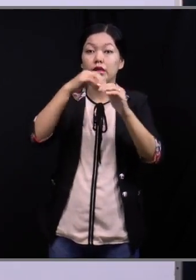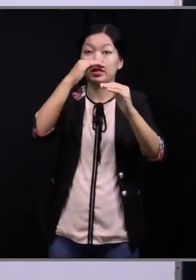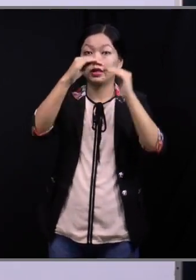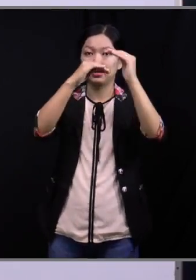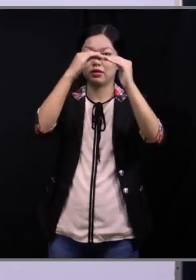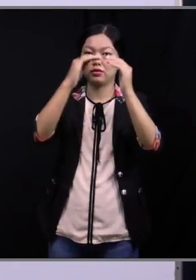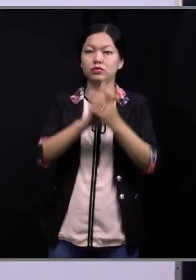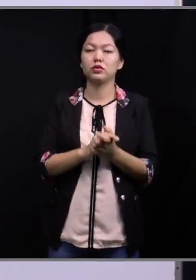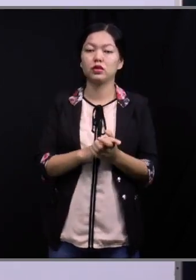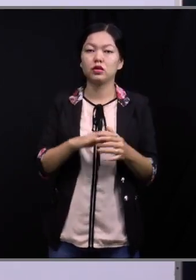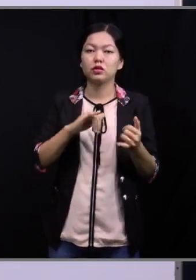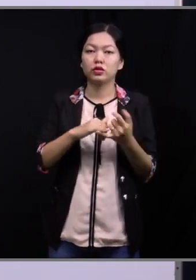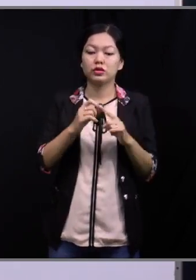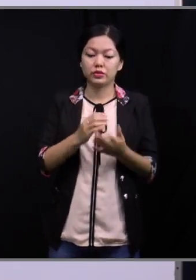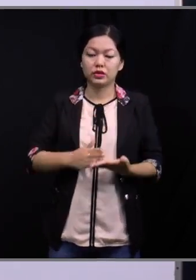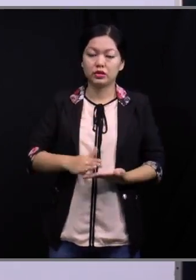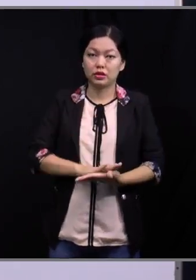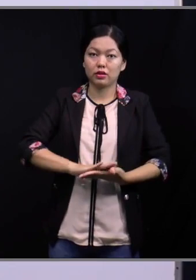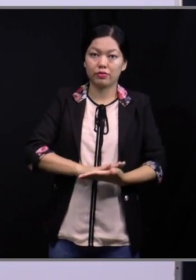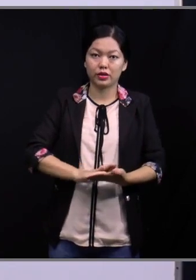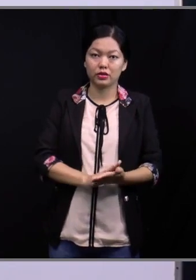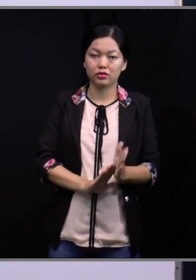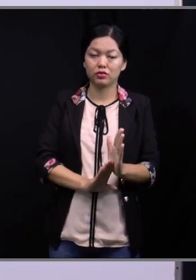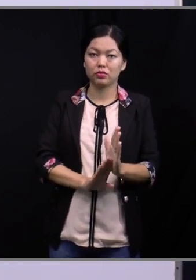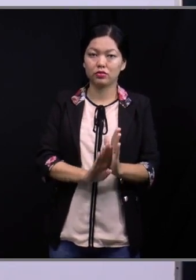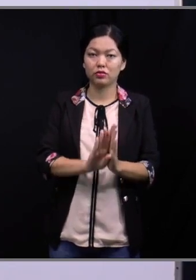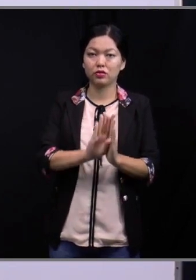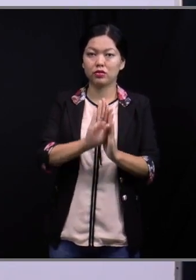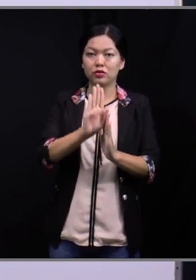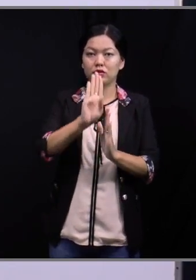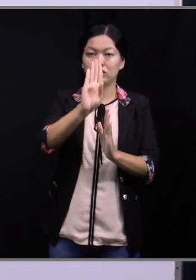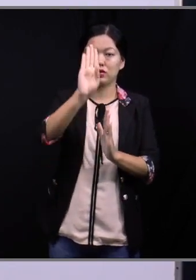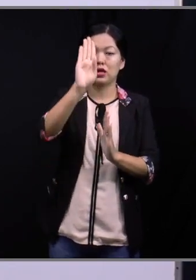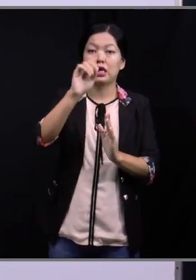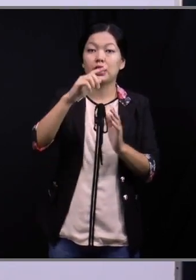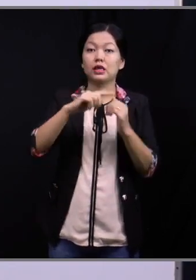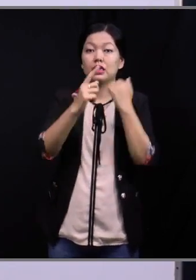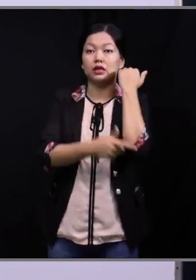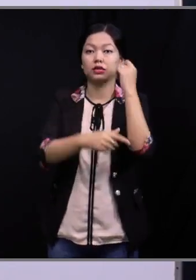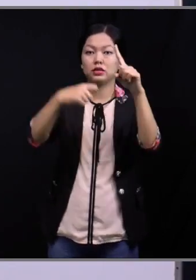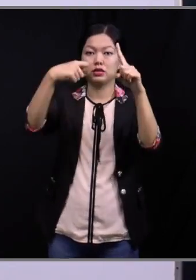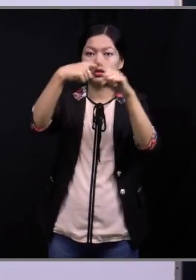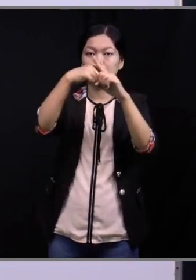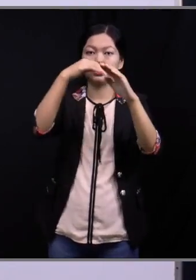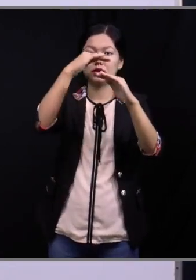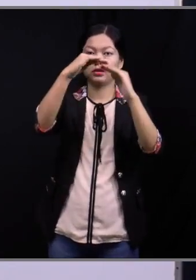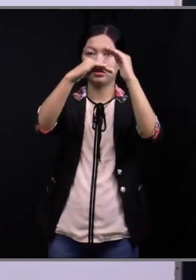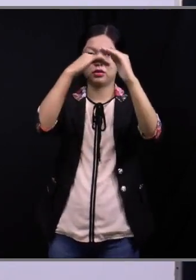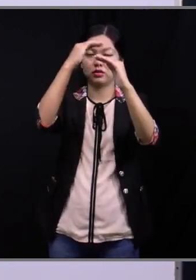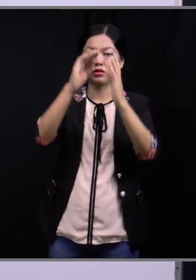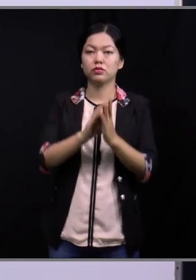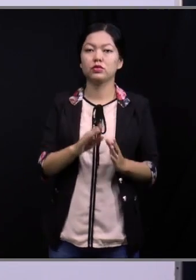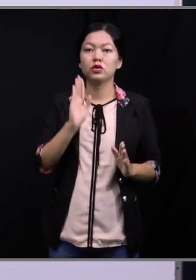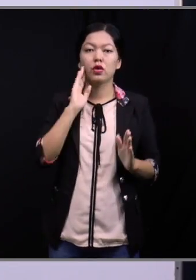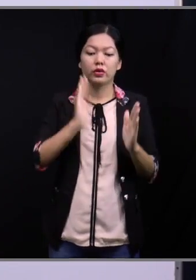base. And as we move up higher, as we go up higher and higher, the characters which are present in